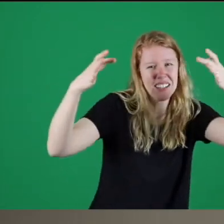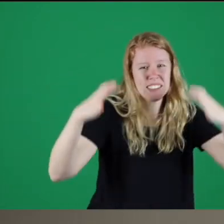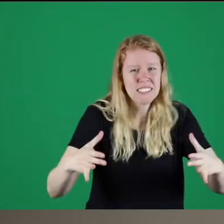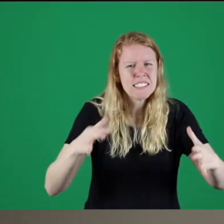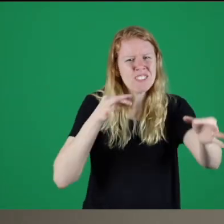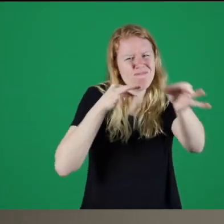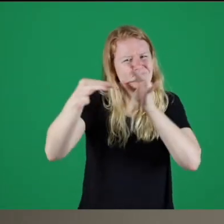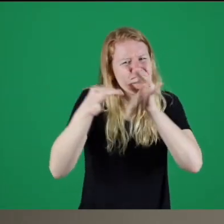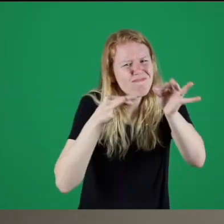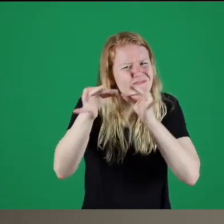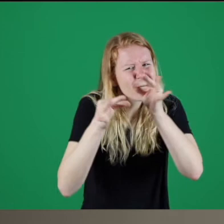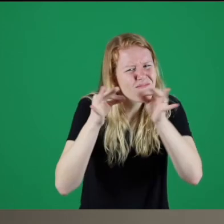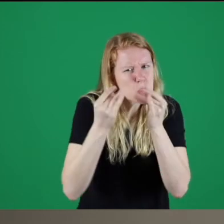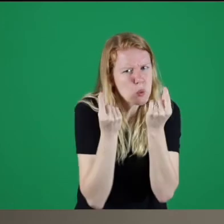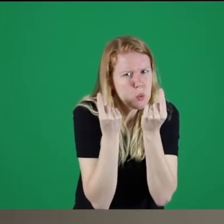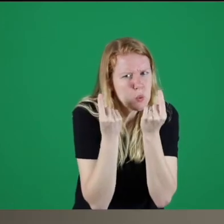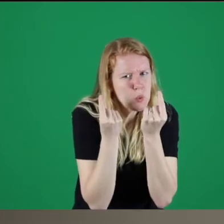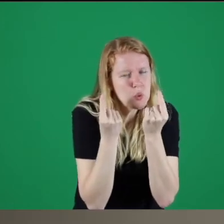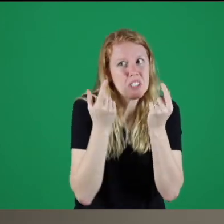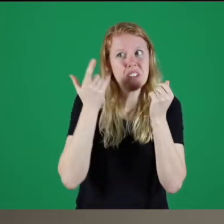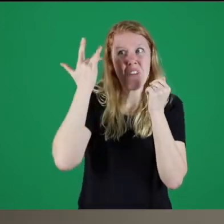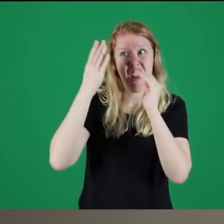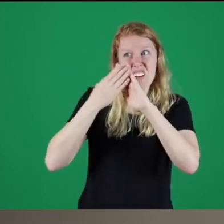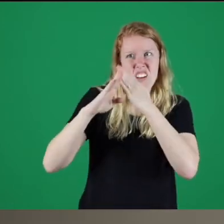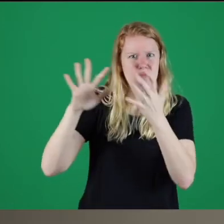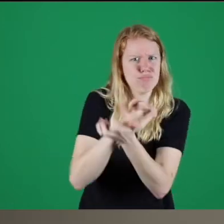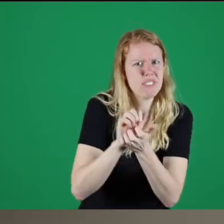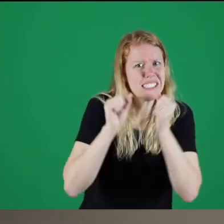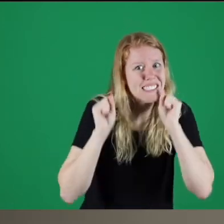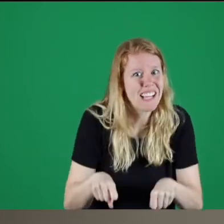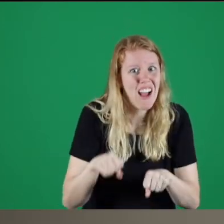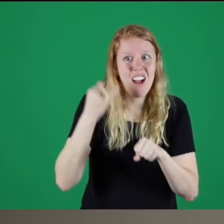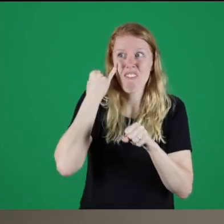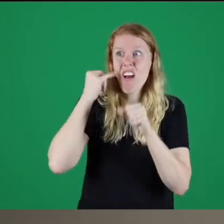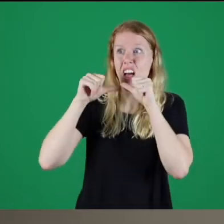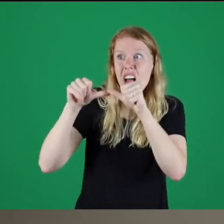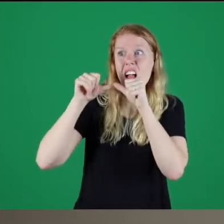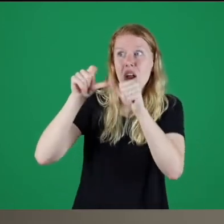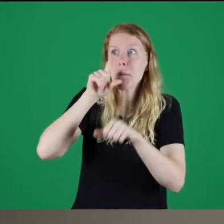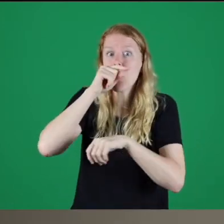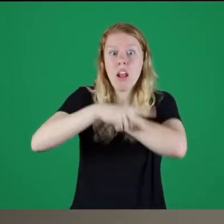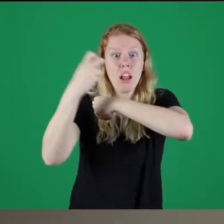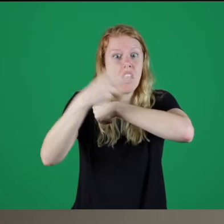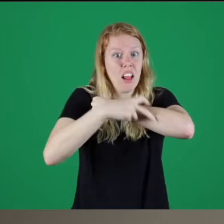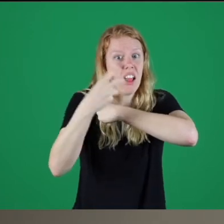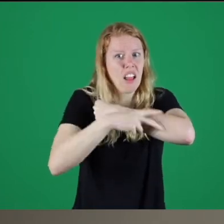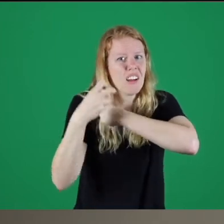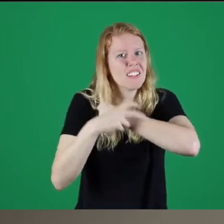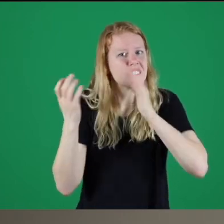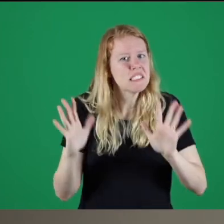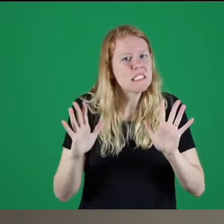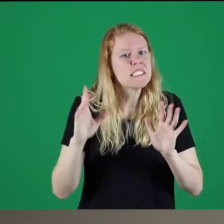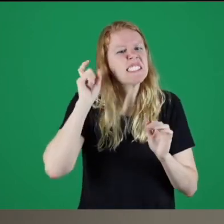together. He explained how their village, it was going to be decimated, destroyed, if this bird continued stealing their crops. And he asked the